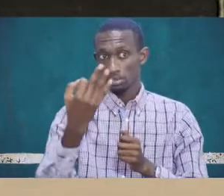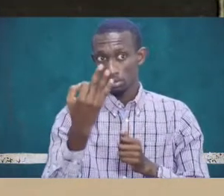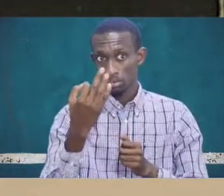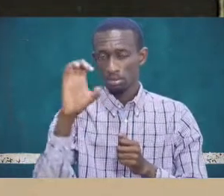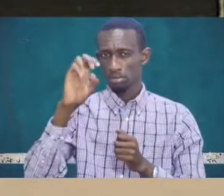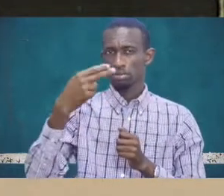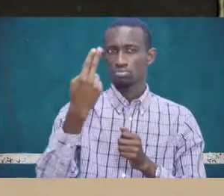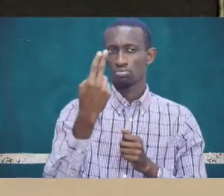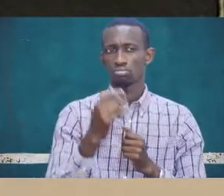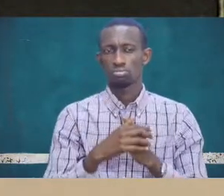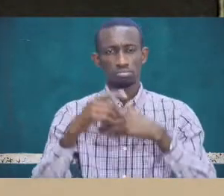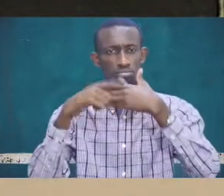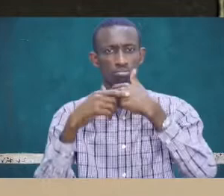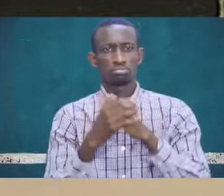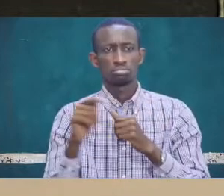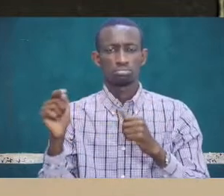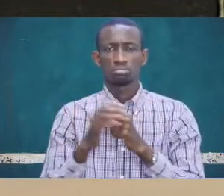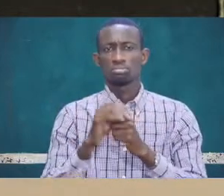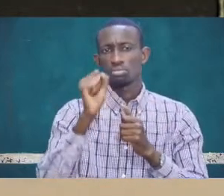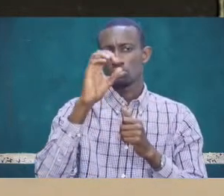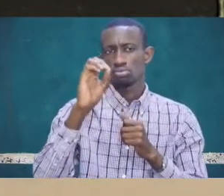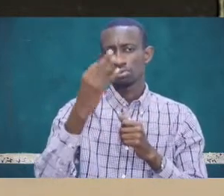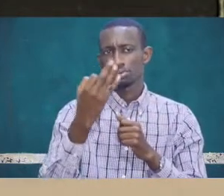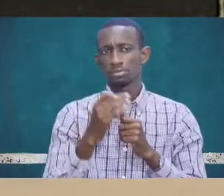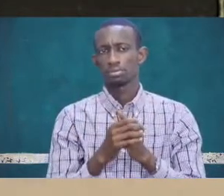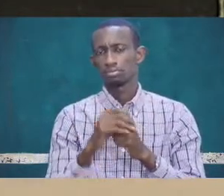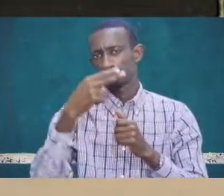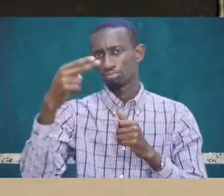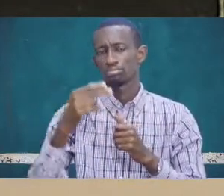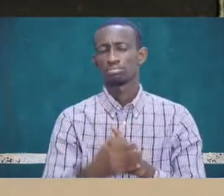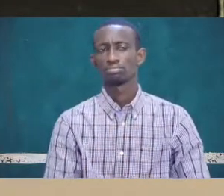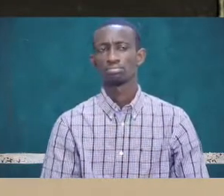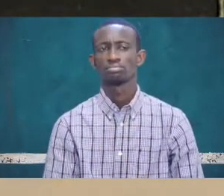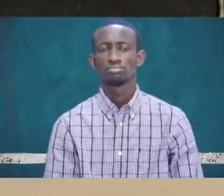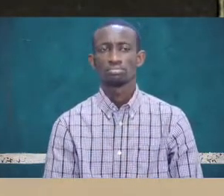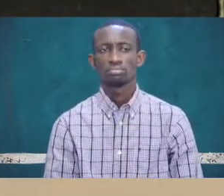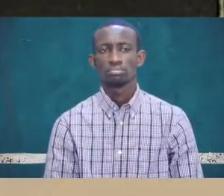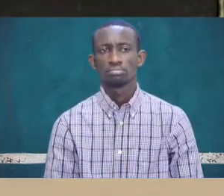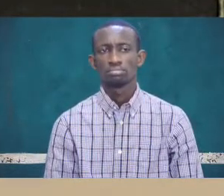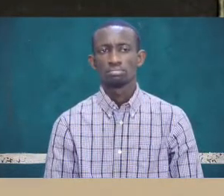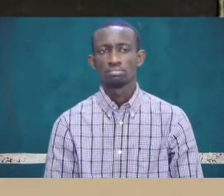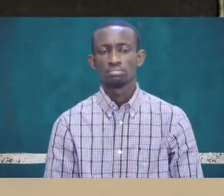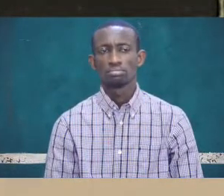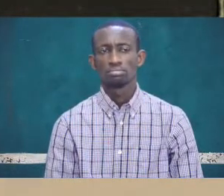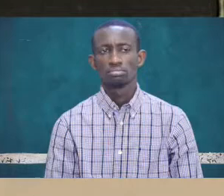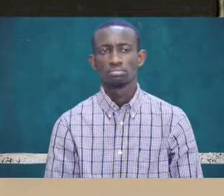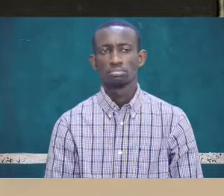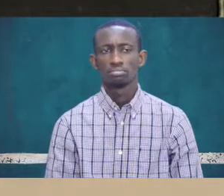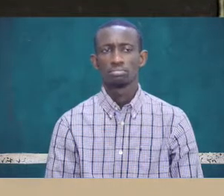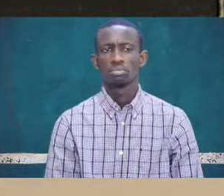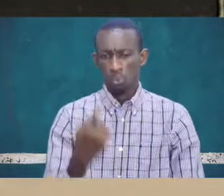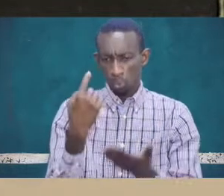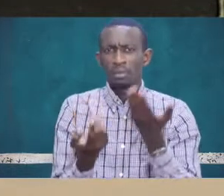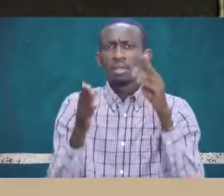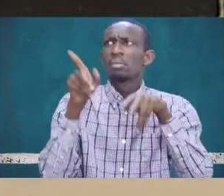CH2, oxygen, SO3, hydrogen. So look at what is happening